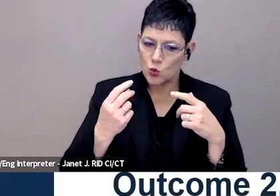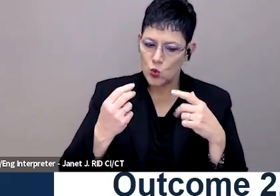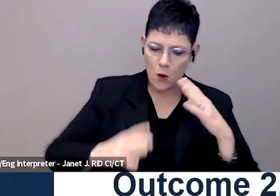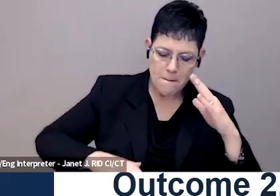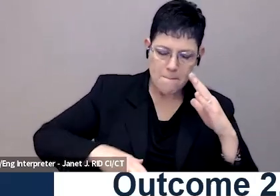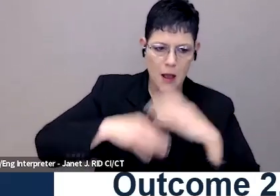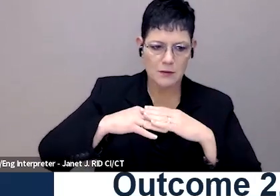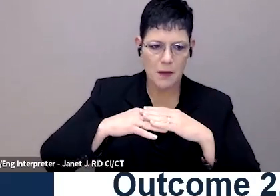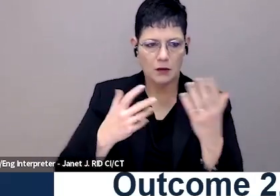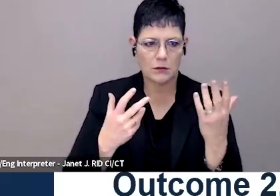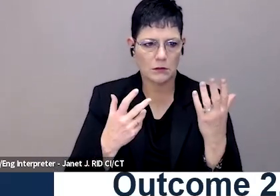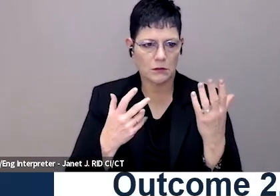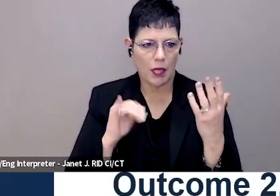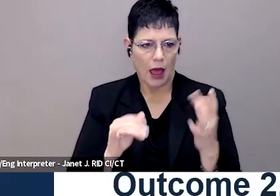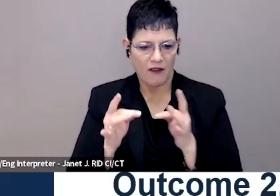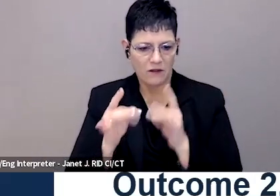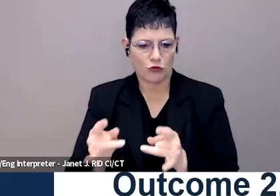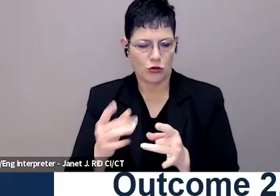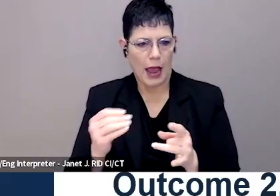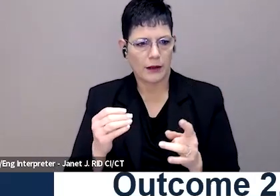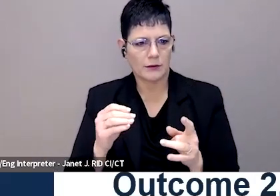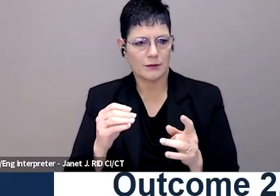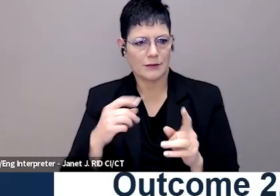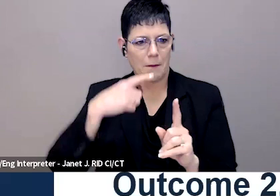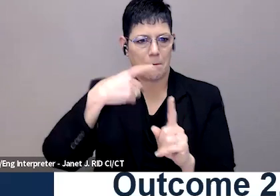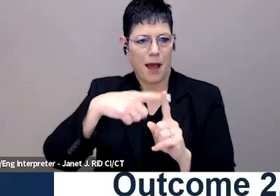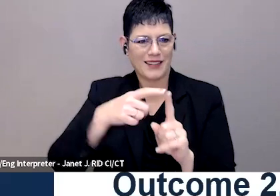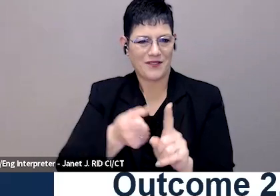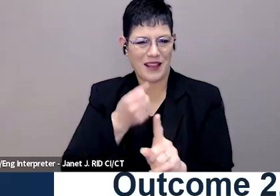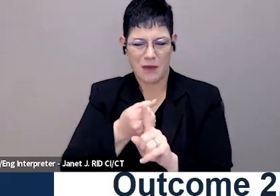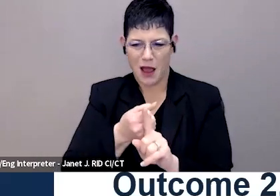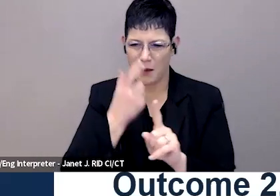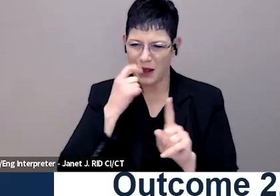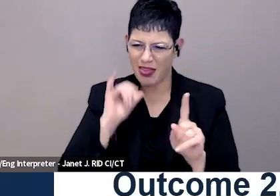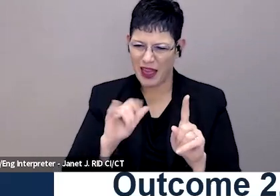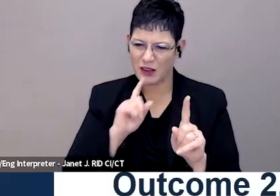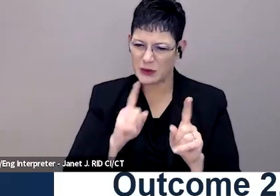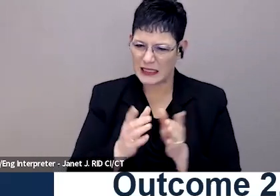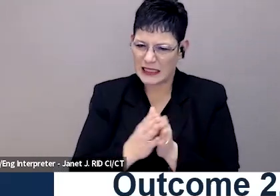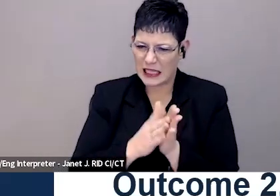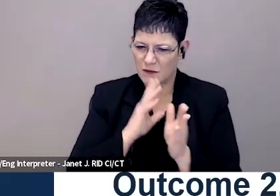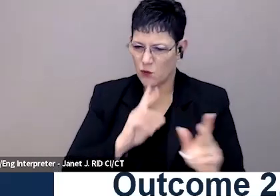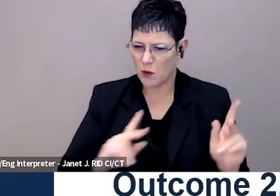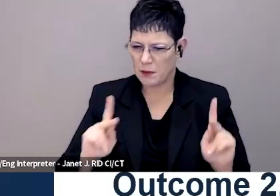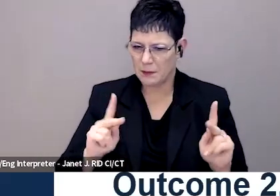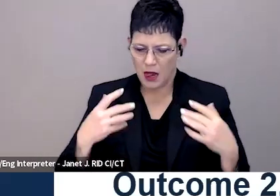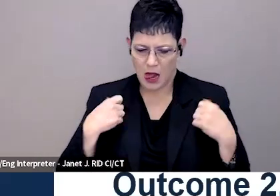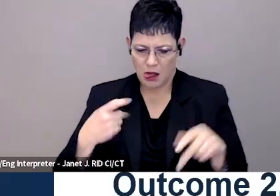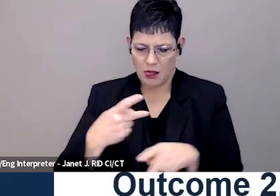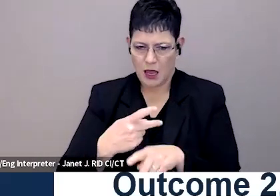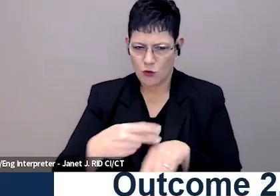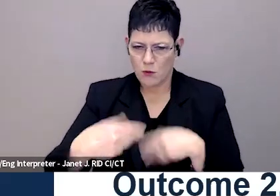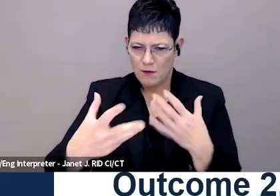the effectiveness for everybody involved, because that also is then an incentive for healthcare professionals to offer the